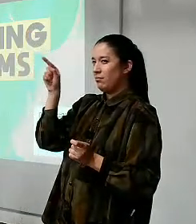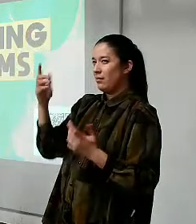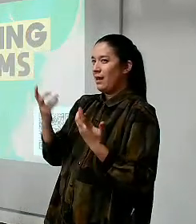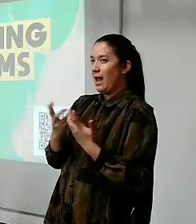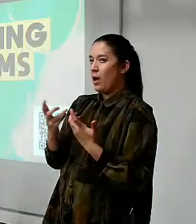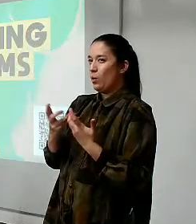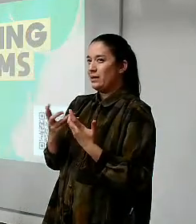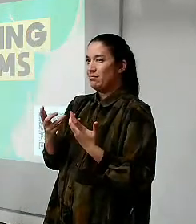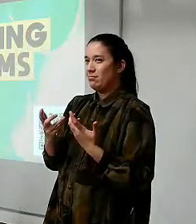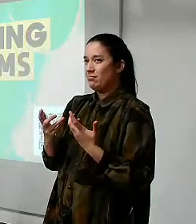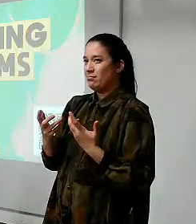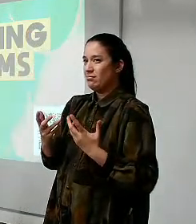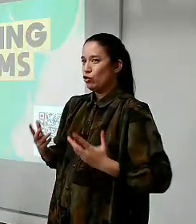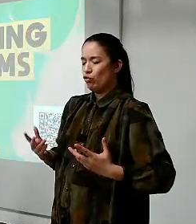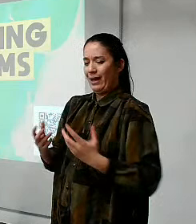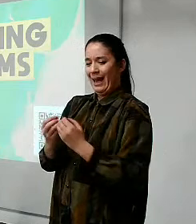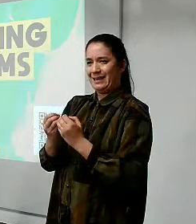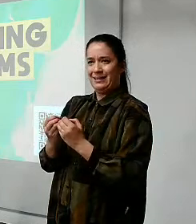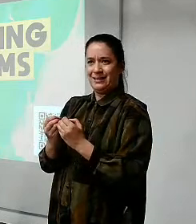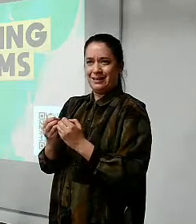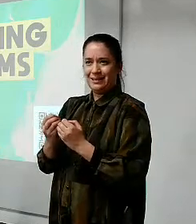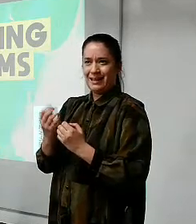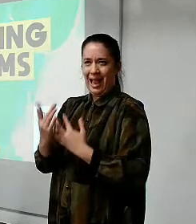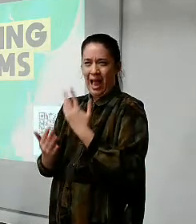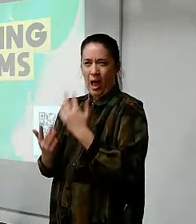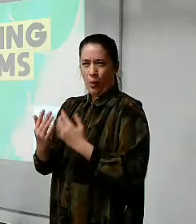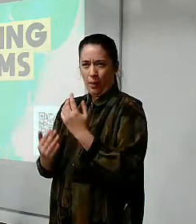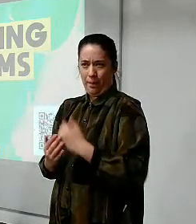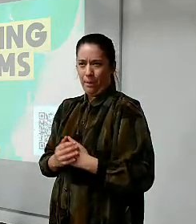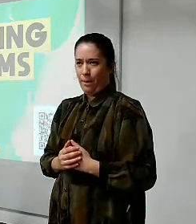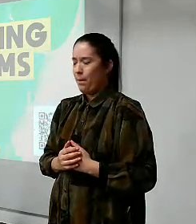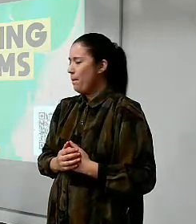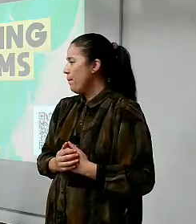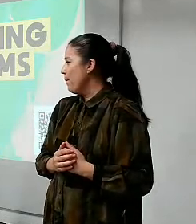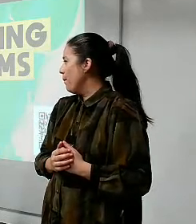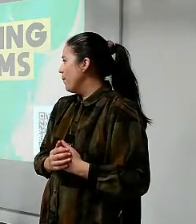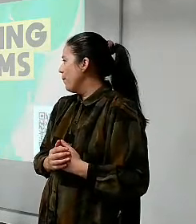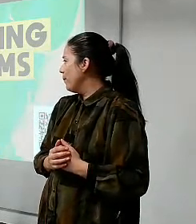thing of individualizing, because what was it? Well, I think there was like a first,